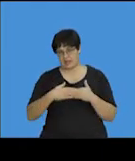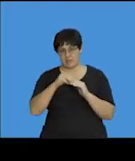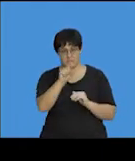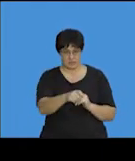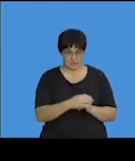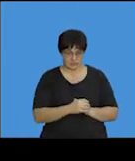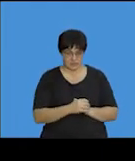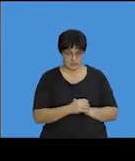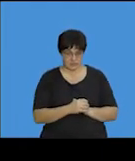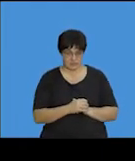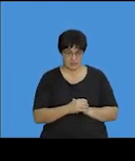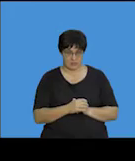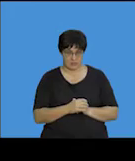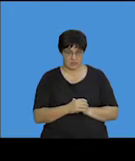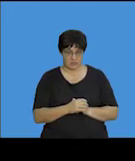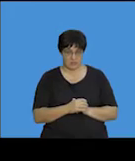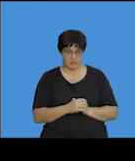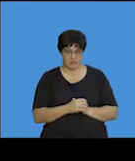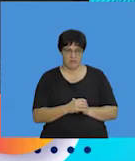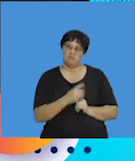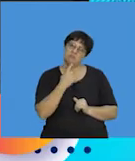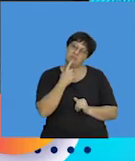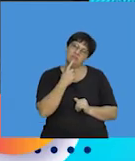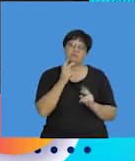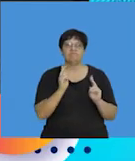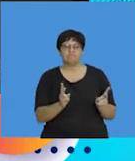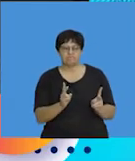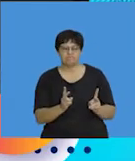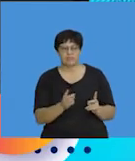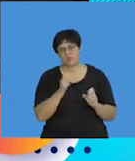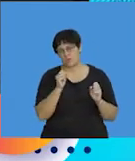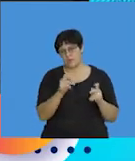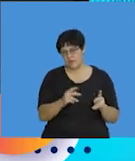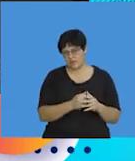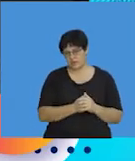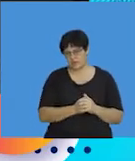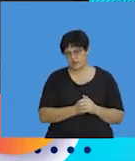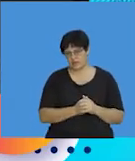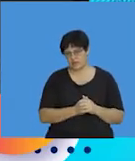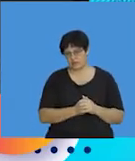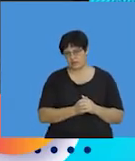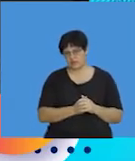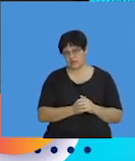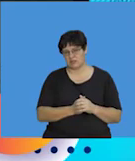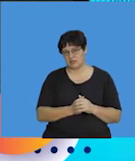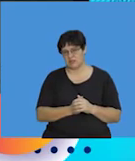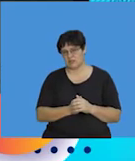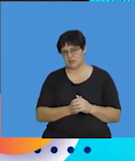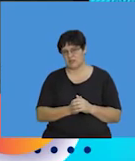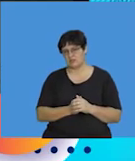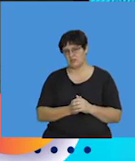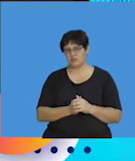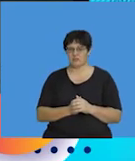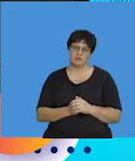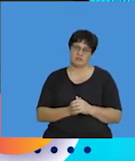this carefully. Normally, we would be able to go, okay, how